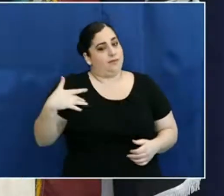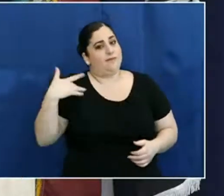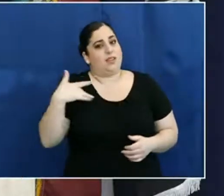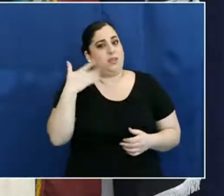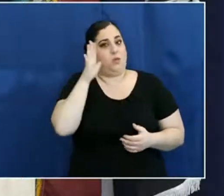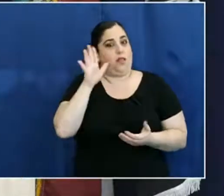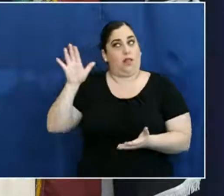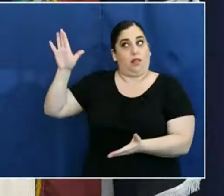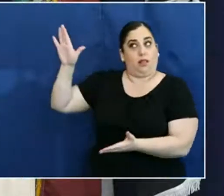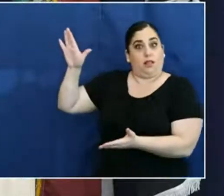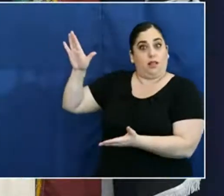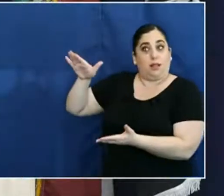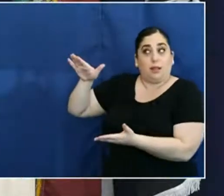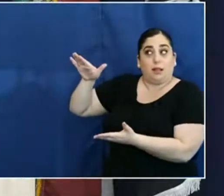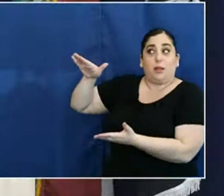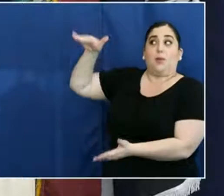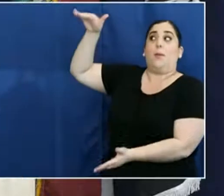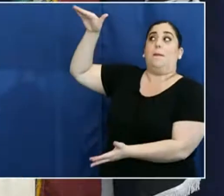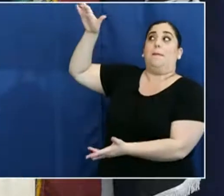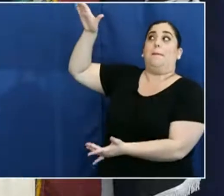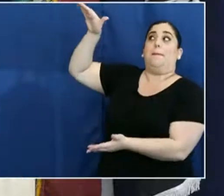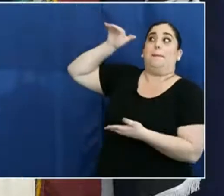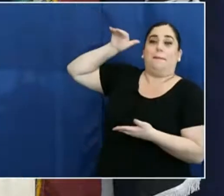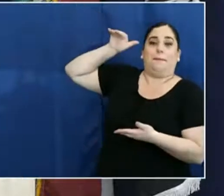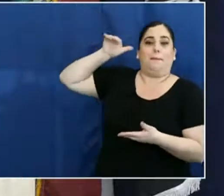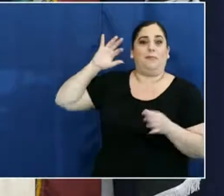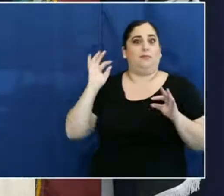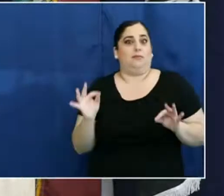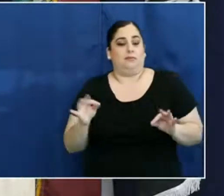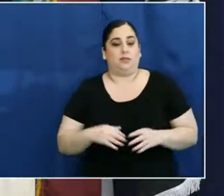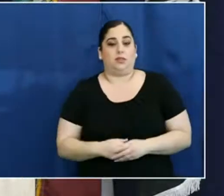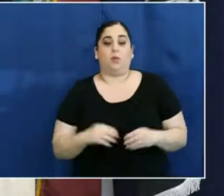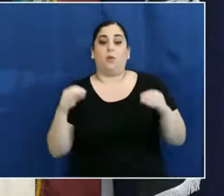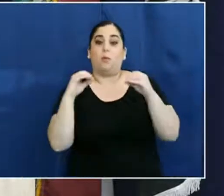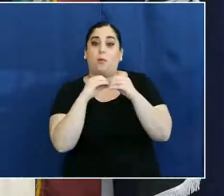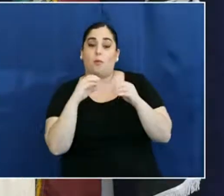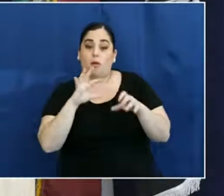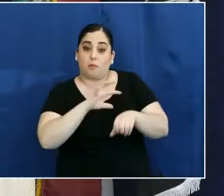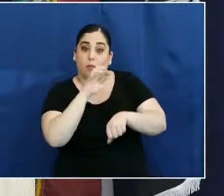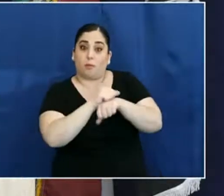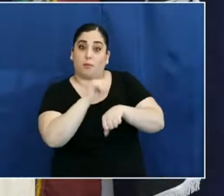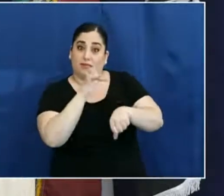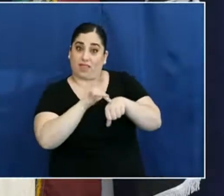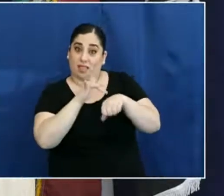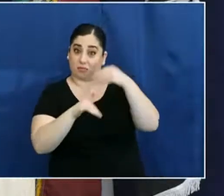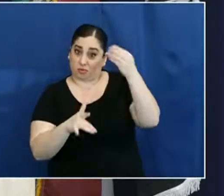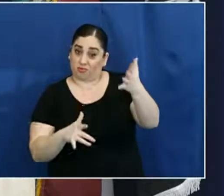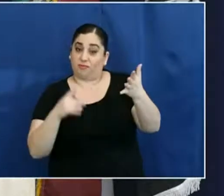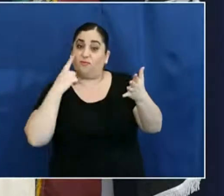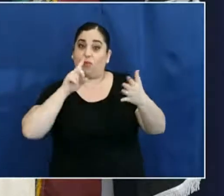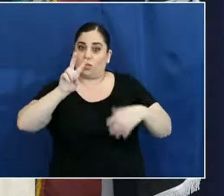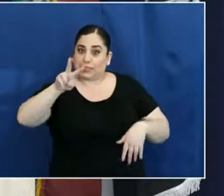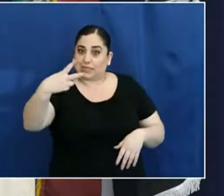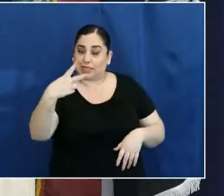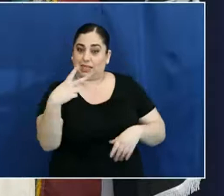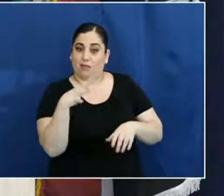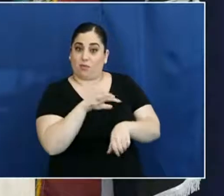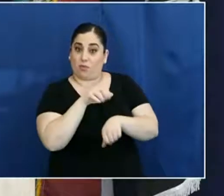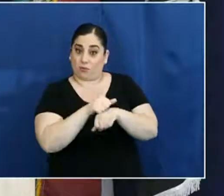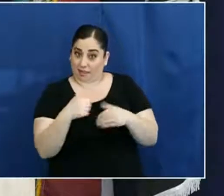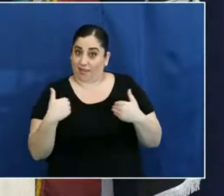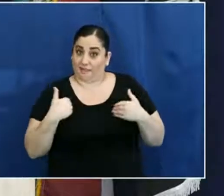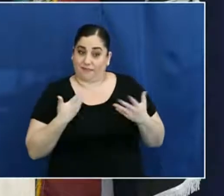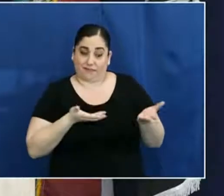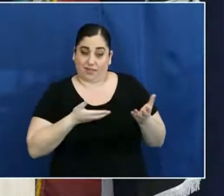exactly how many have done it. I know the appointments are now being made available for everyone to get their second dose, and hopefully, as we work our way through this,